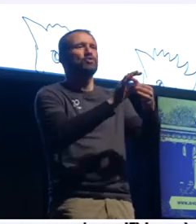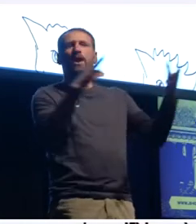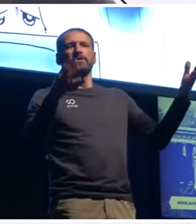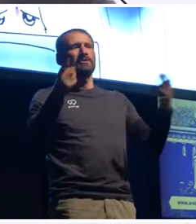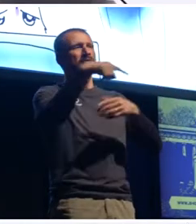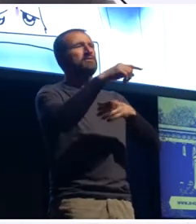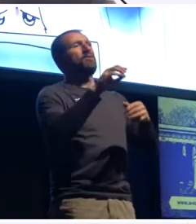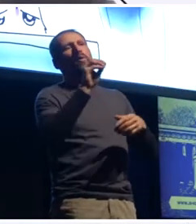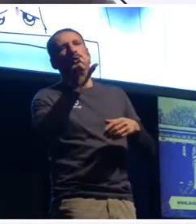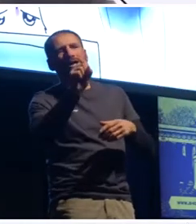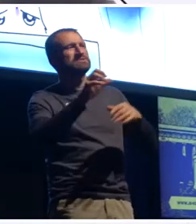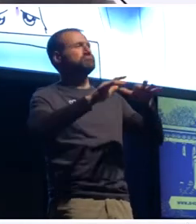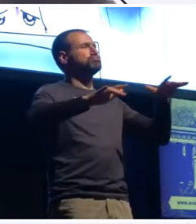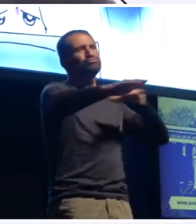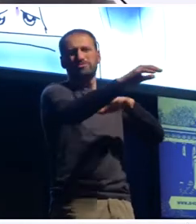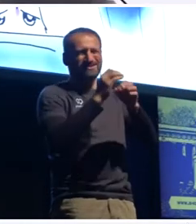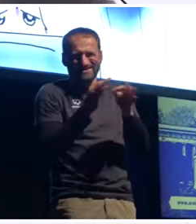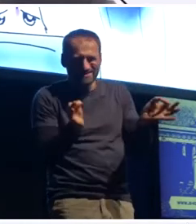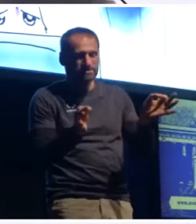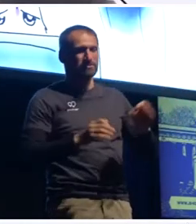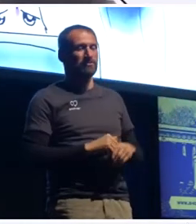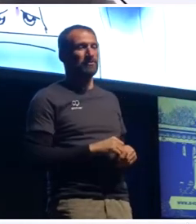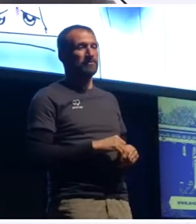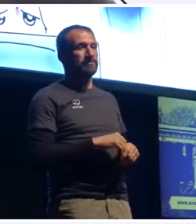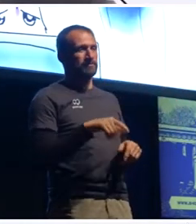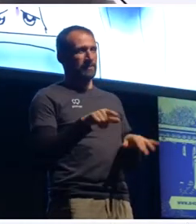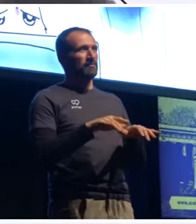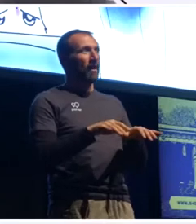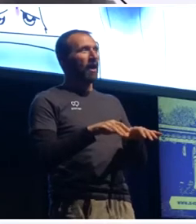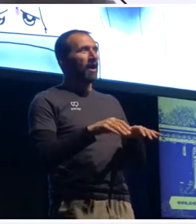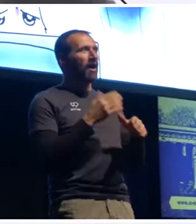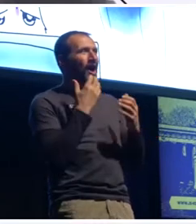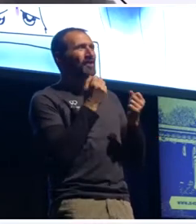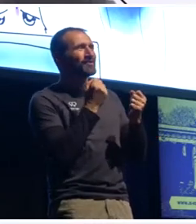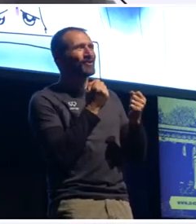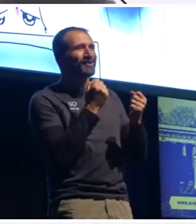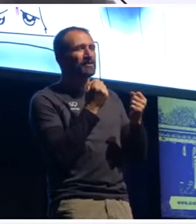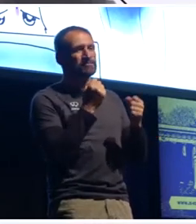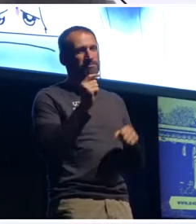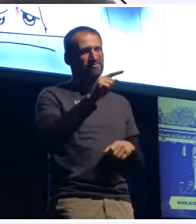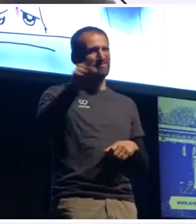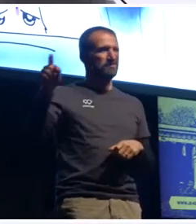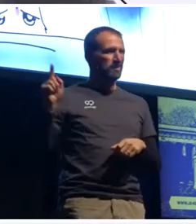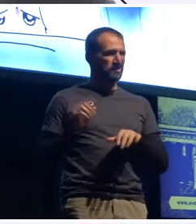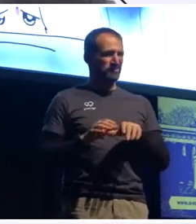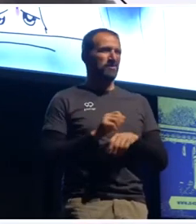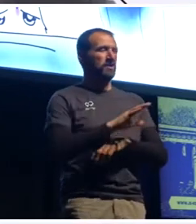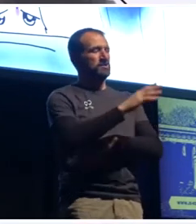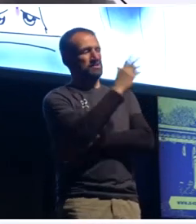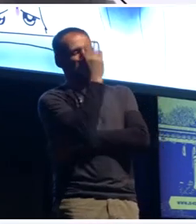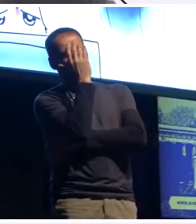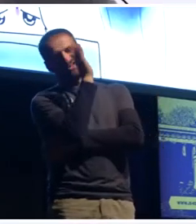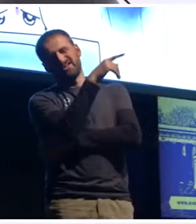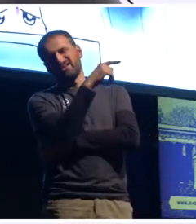hope. But for most people, that seemed more like a crackpot dream, more like a joke than a prophecy.